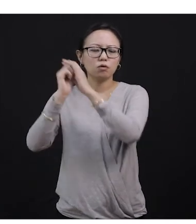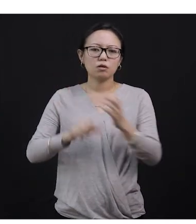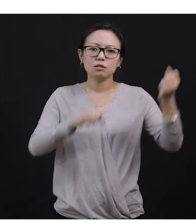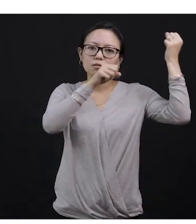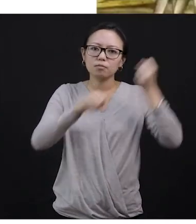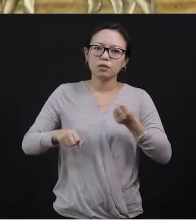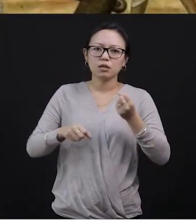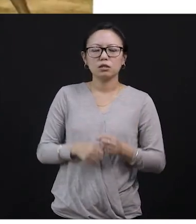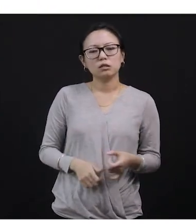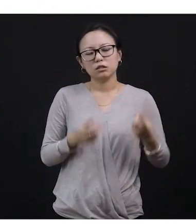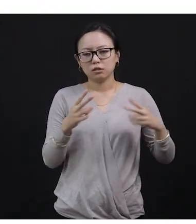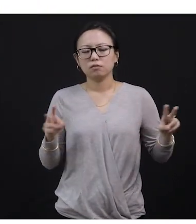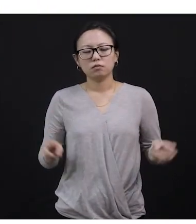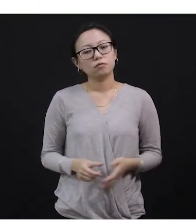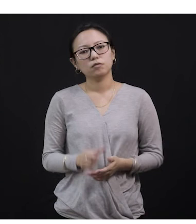on, okay?